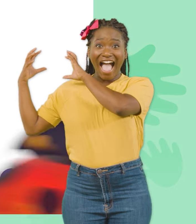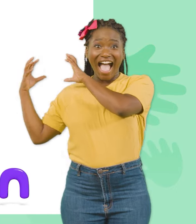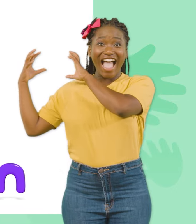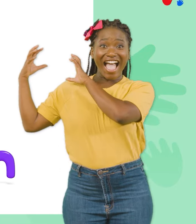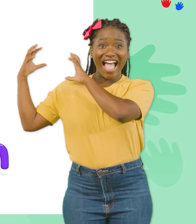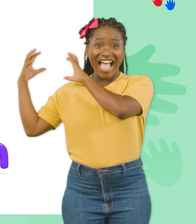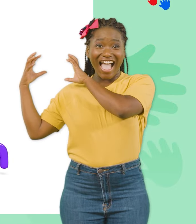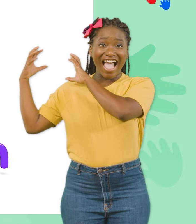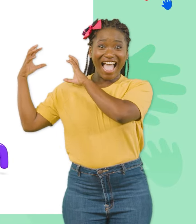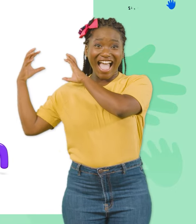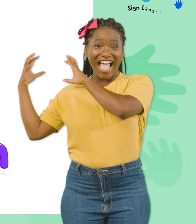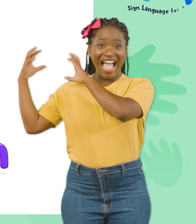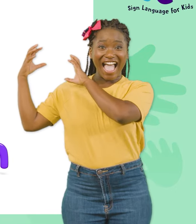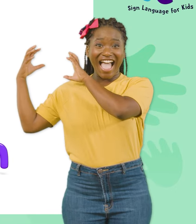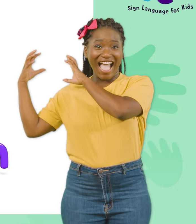Cocomelon!